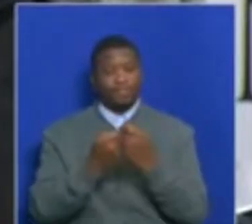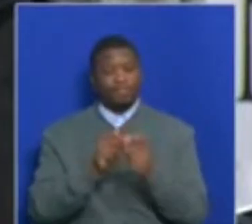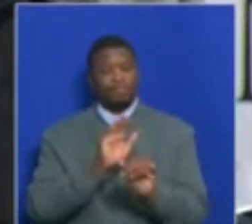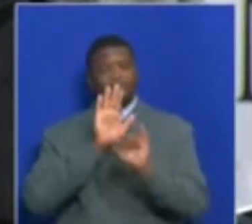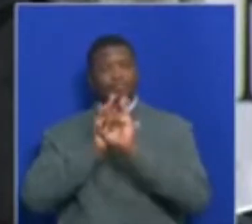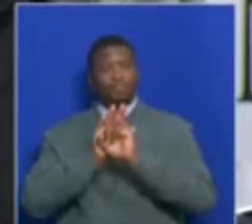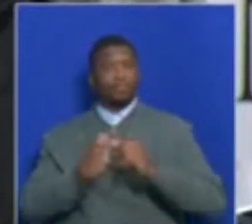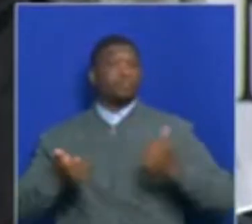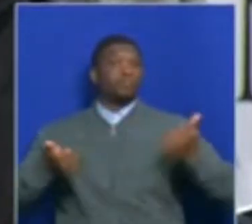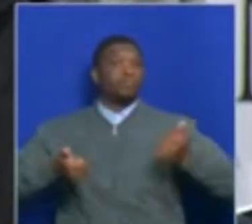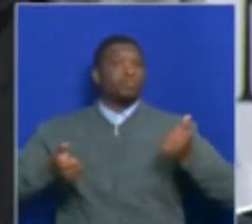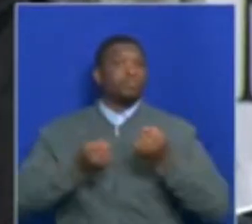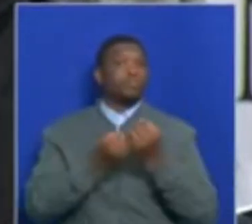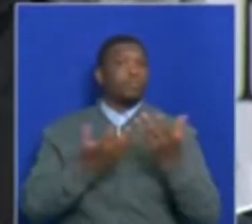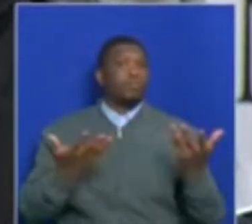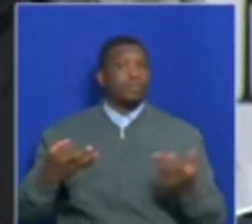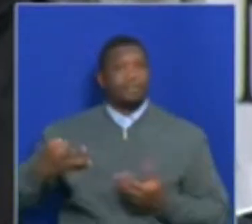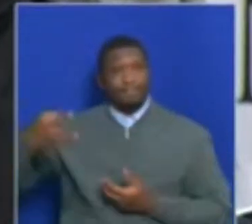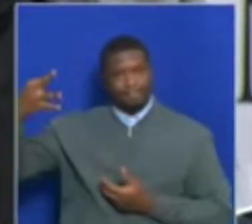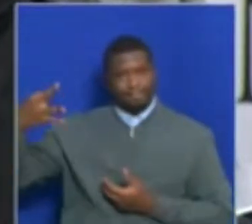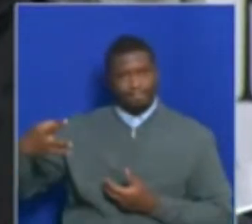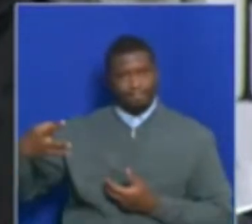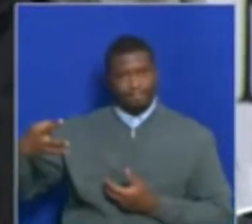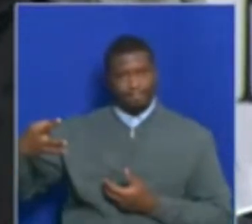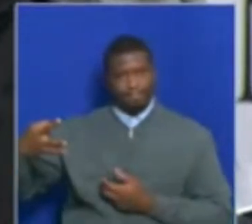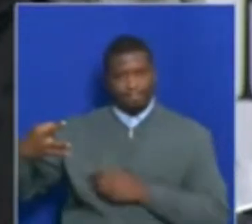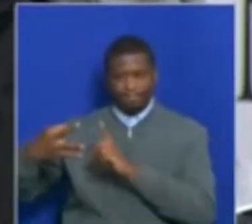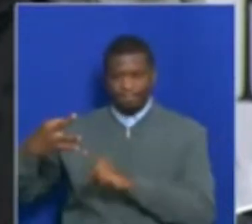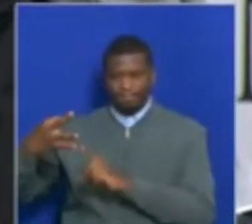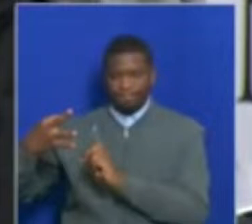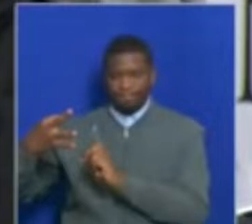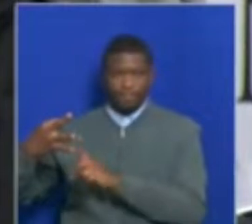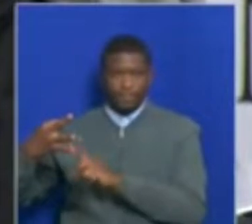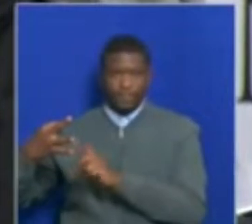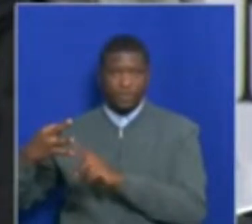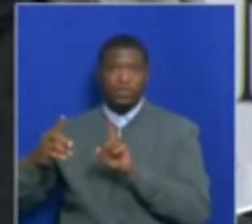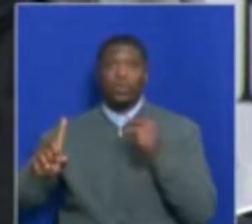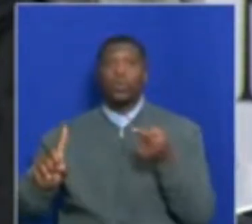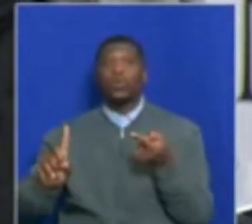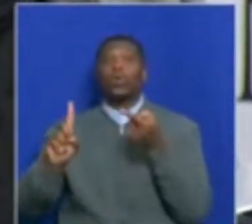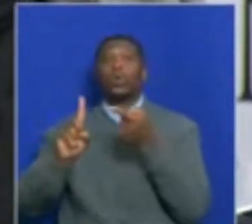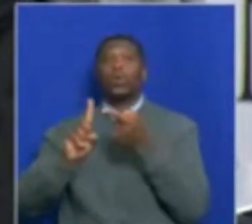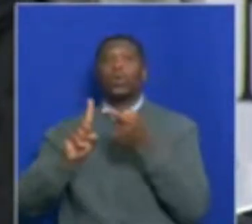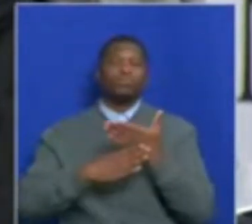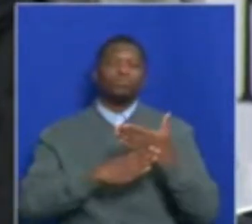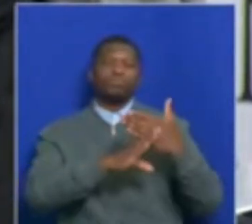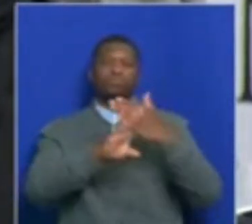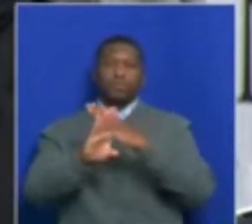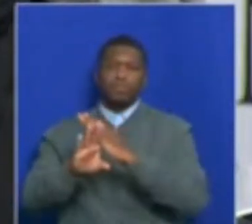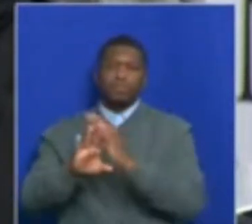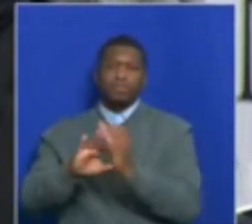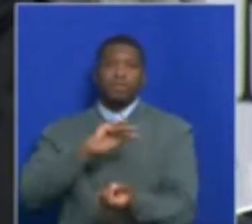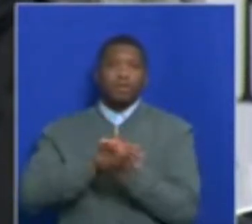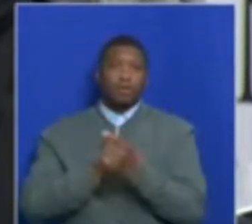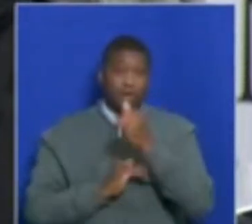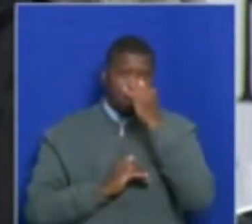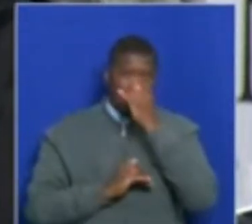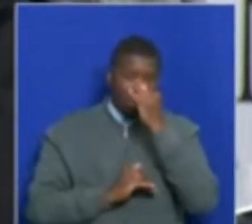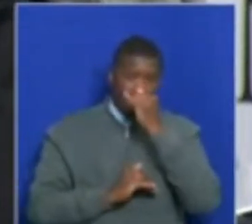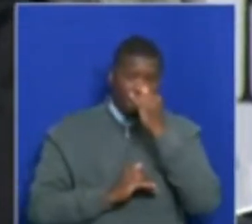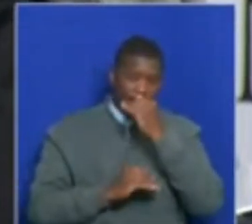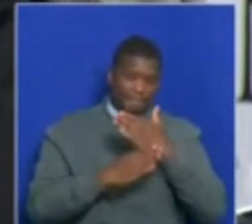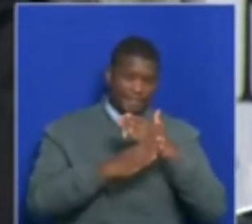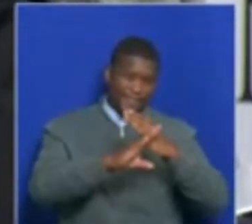has been implemented to combat crimes committed within the illicit drug industry, the cash-in-transit heist, and the